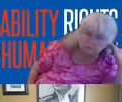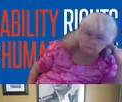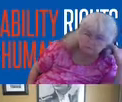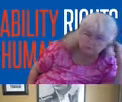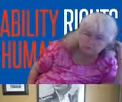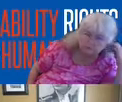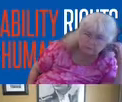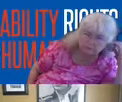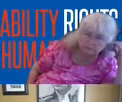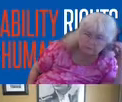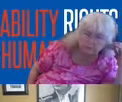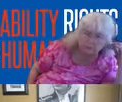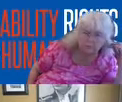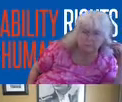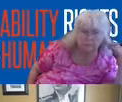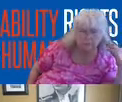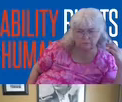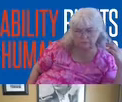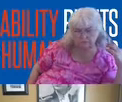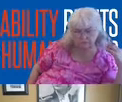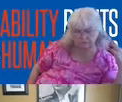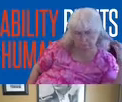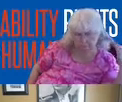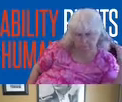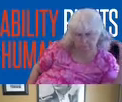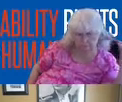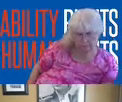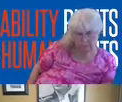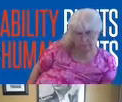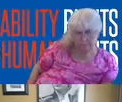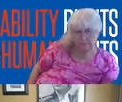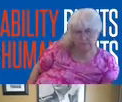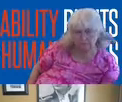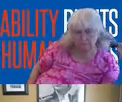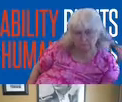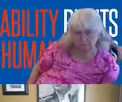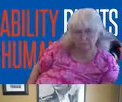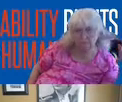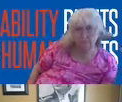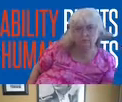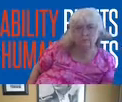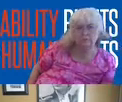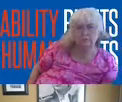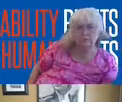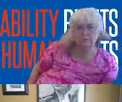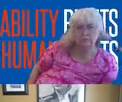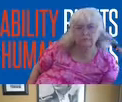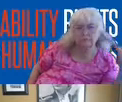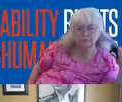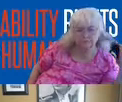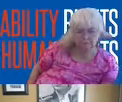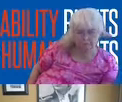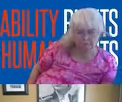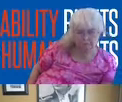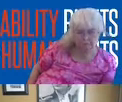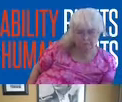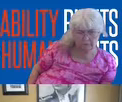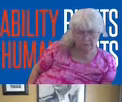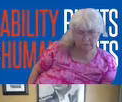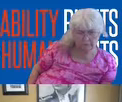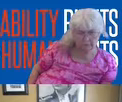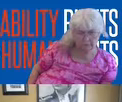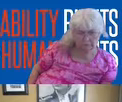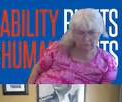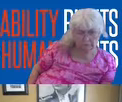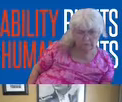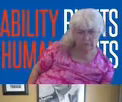today. So I mentioned I'm going to send those to Susan, who can then share them with all the participants. However, I'm going to share my email